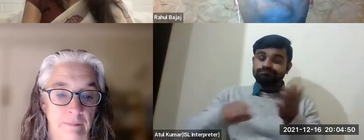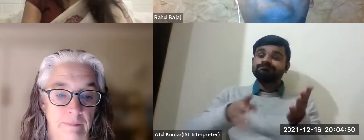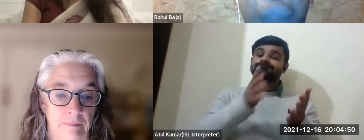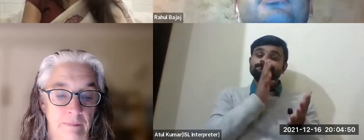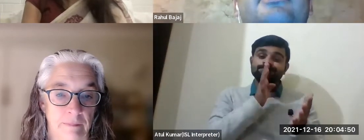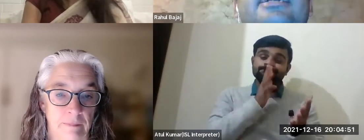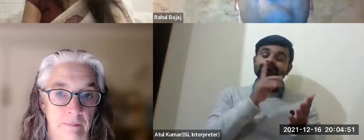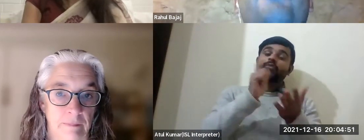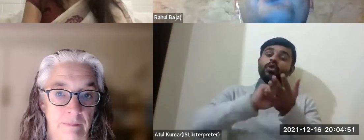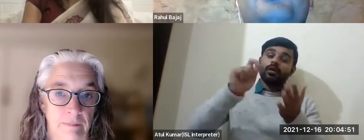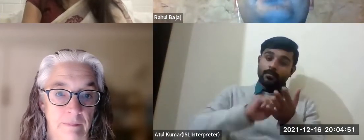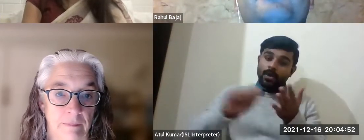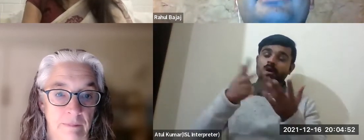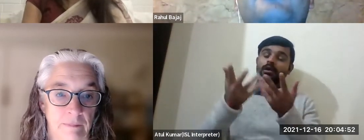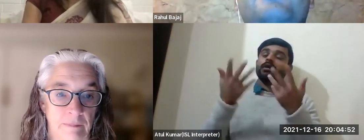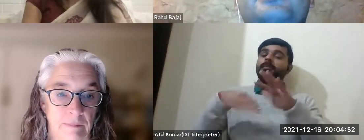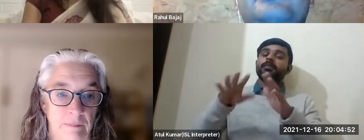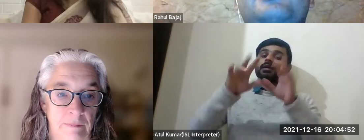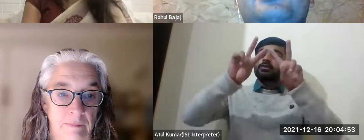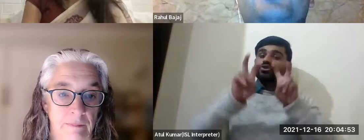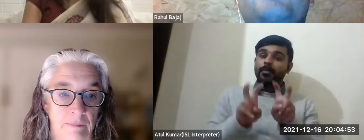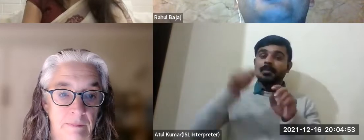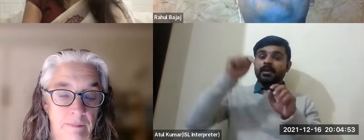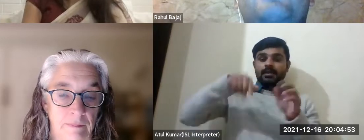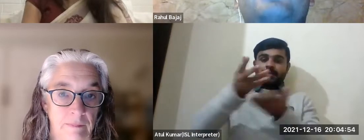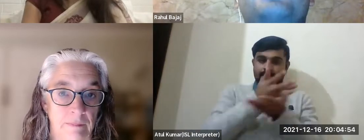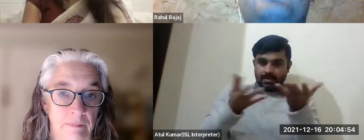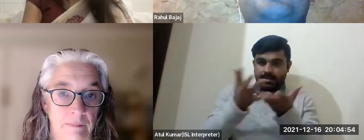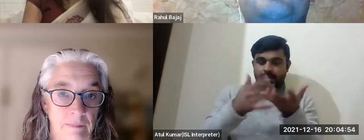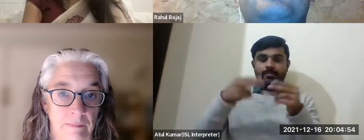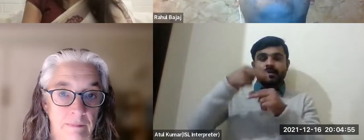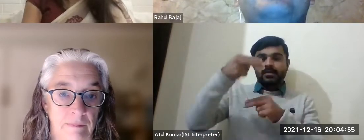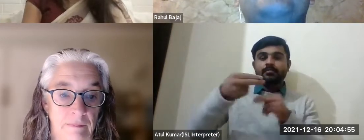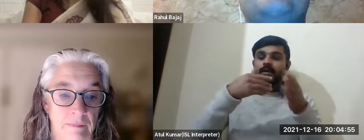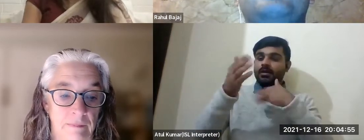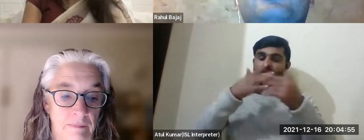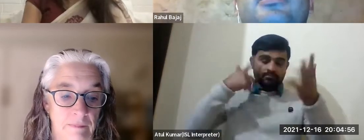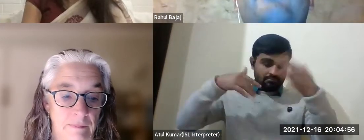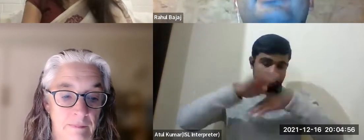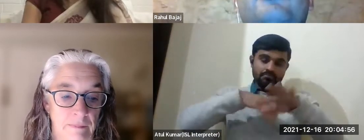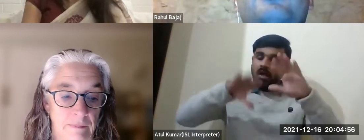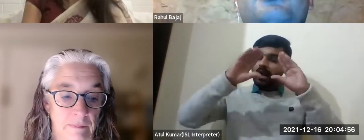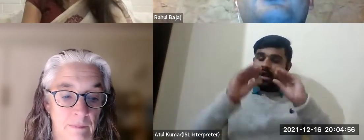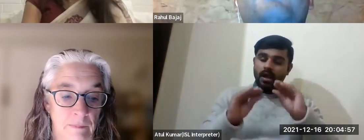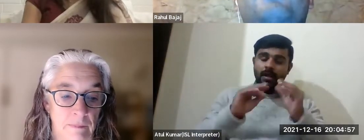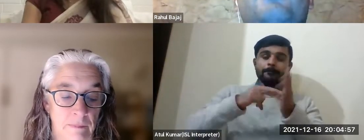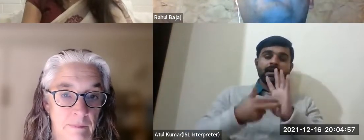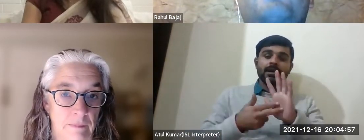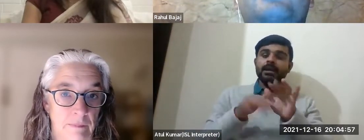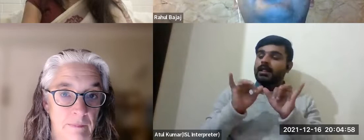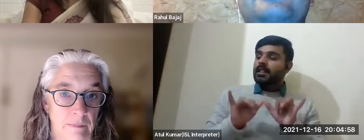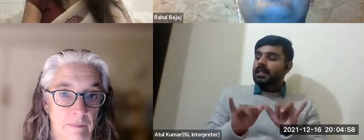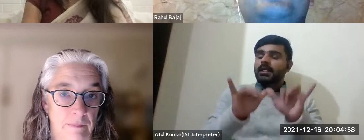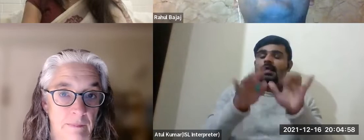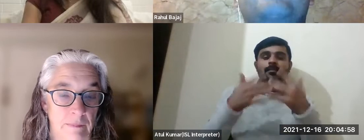of the book that forms the subject matter of today's discussion, which is called Structured Negotiation, a Winning Alternative to